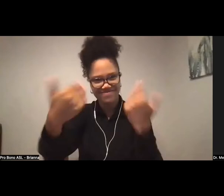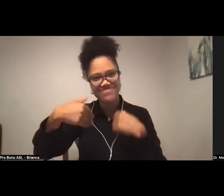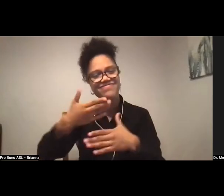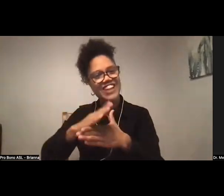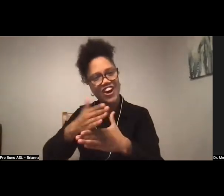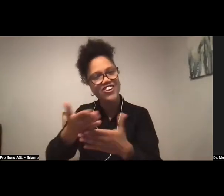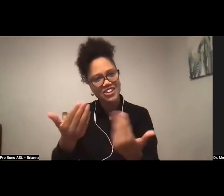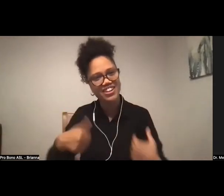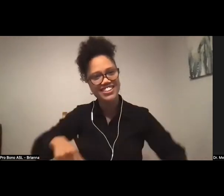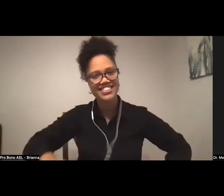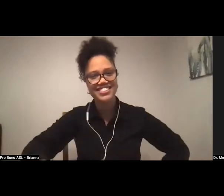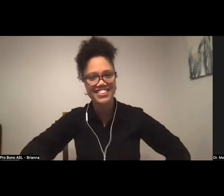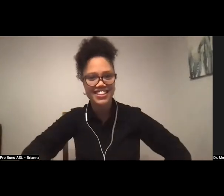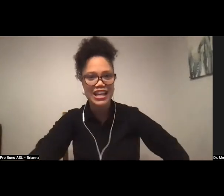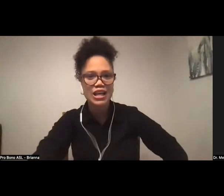week?